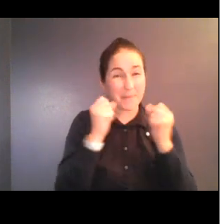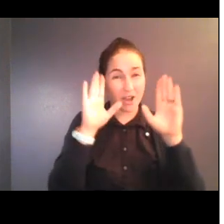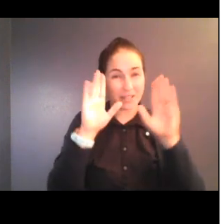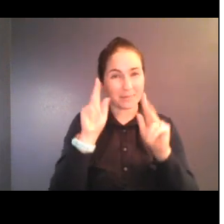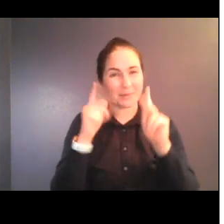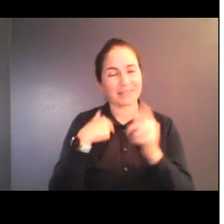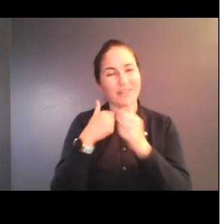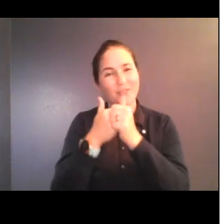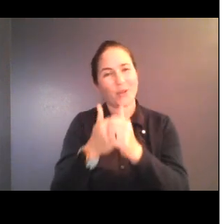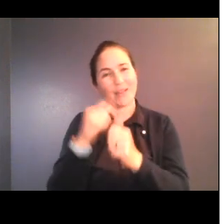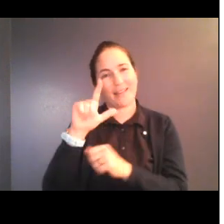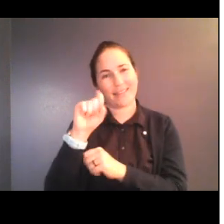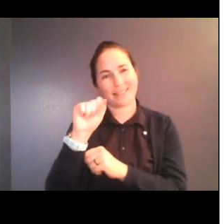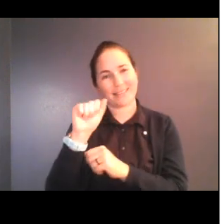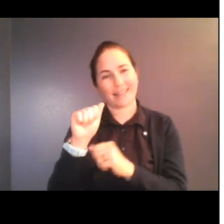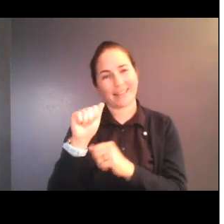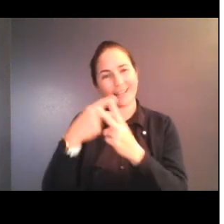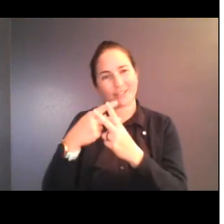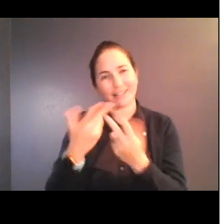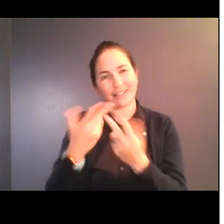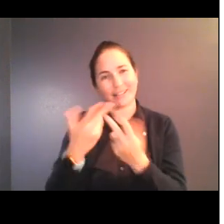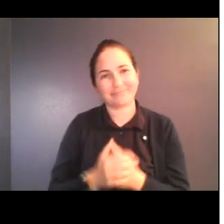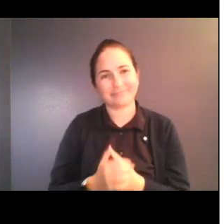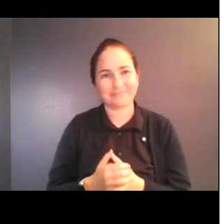LSA hashtag. So.